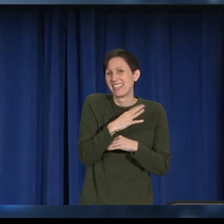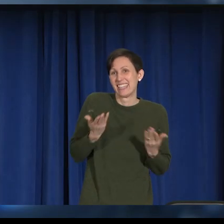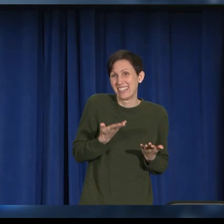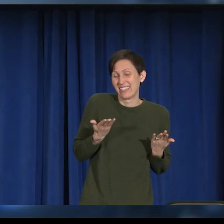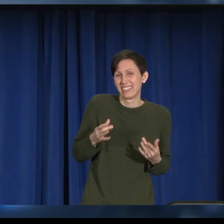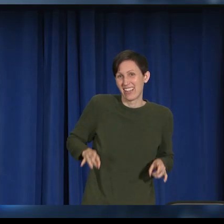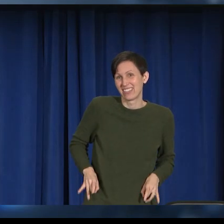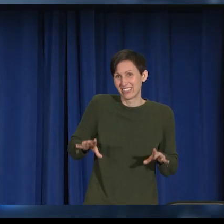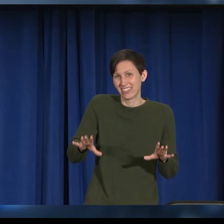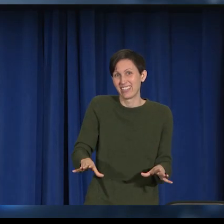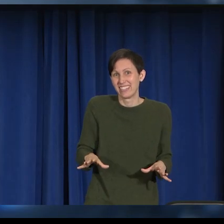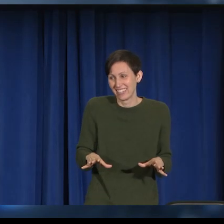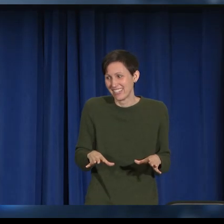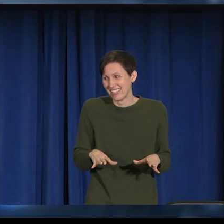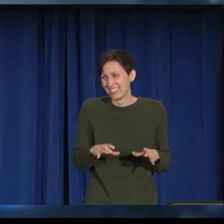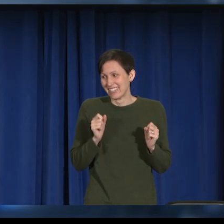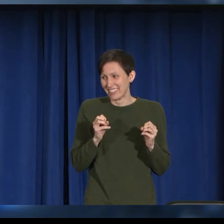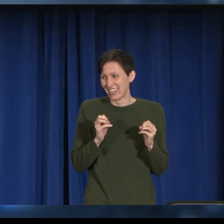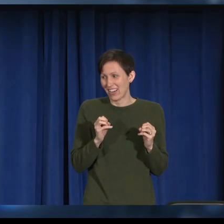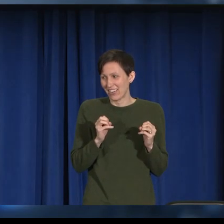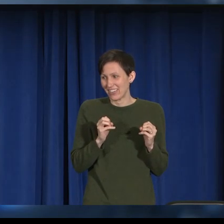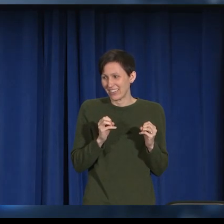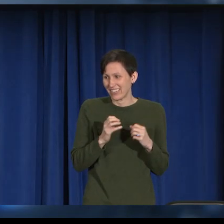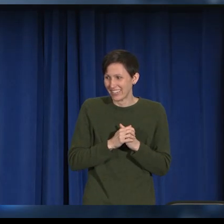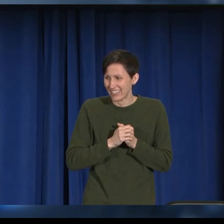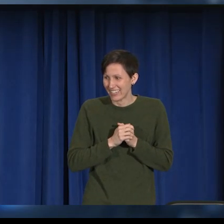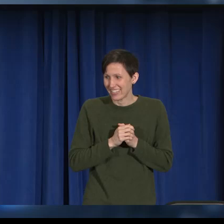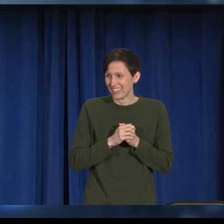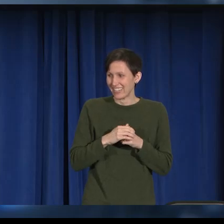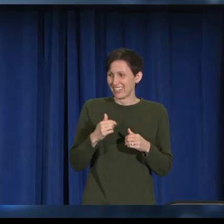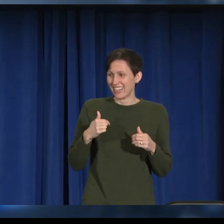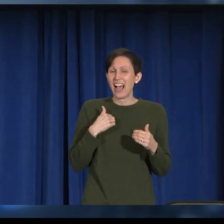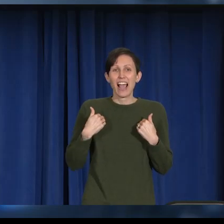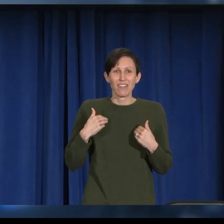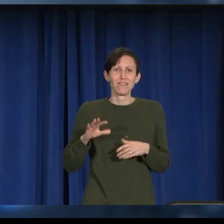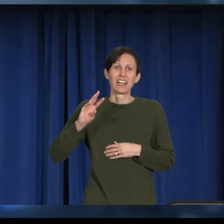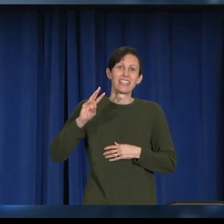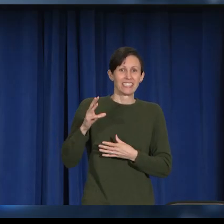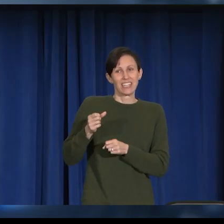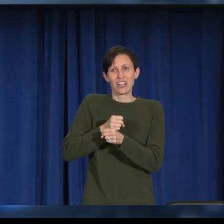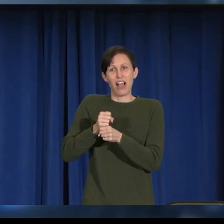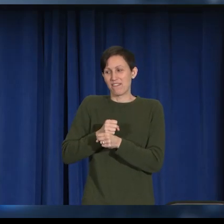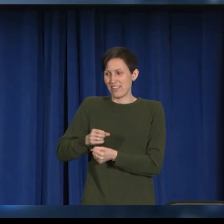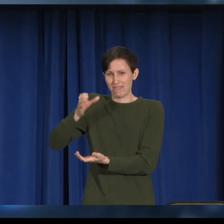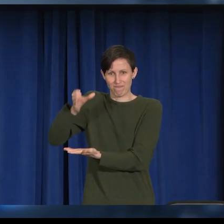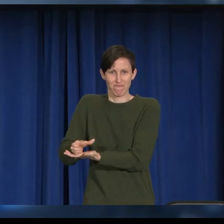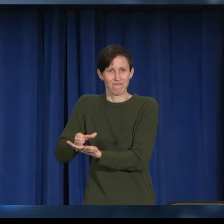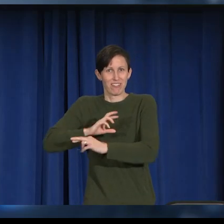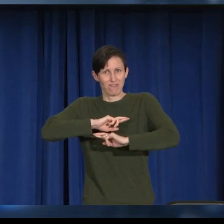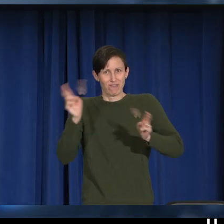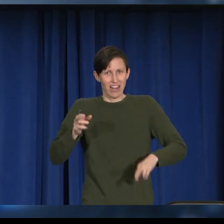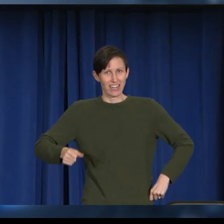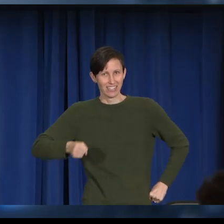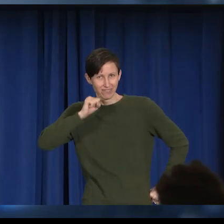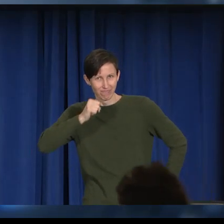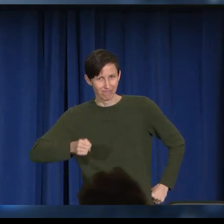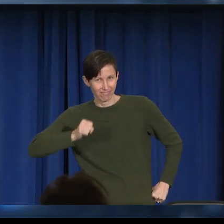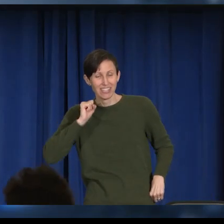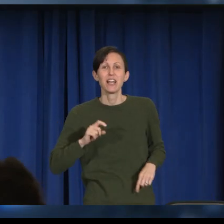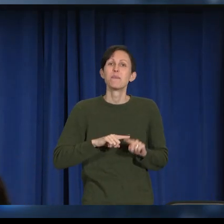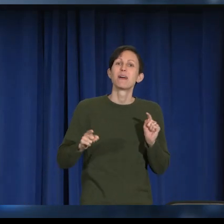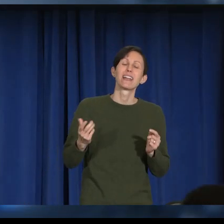Australia. So it's it is late. I've got my assistive cup of coffee with me, but it is an absolute pleasure to be back